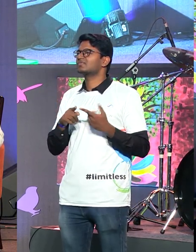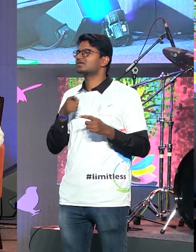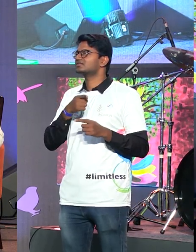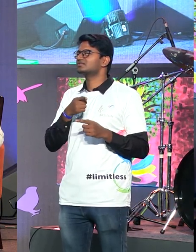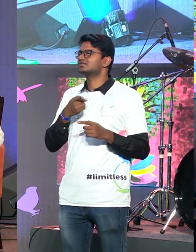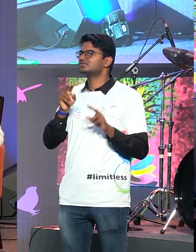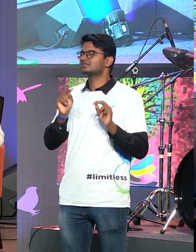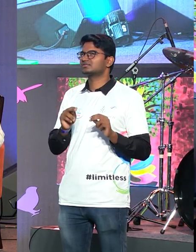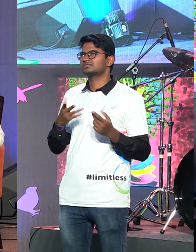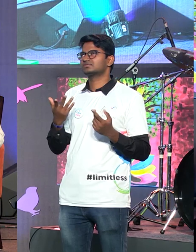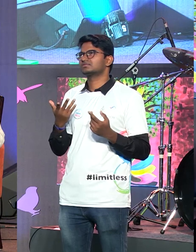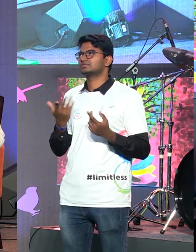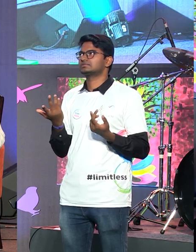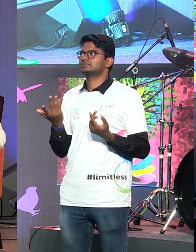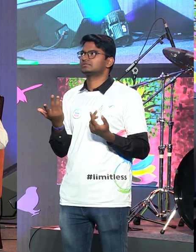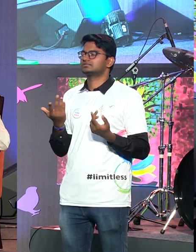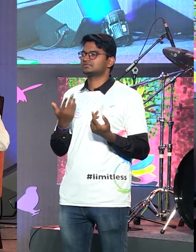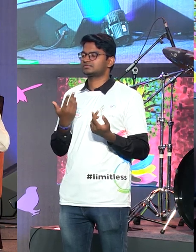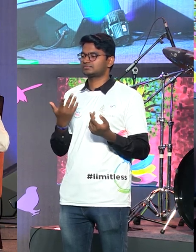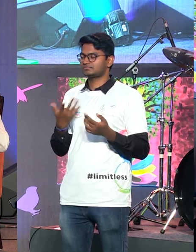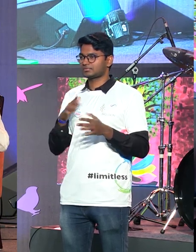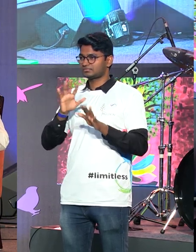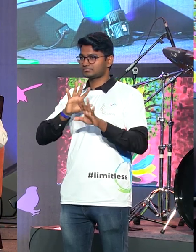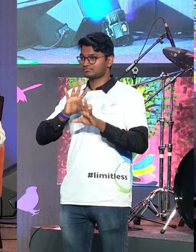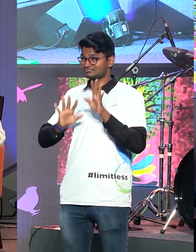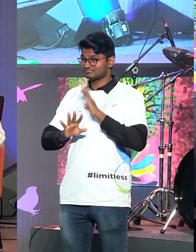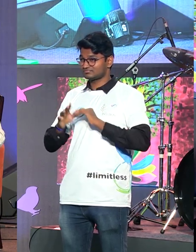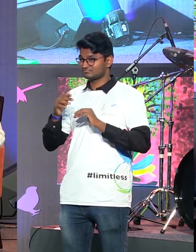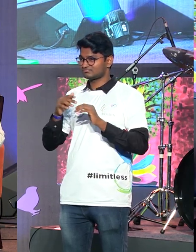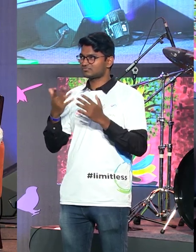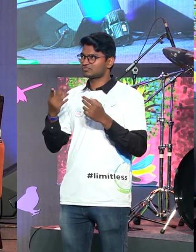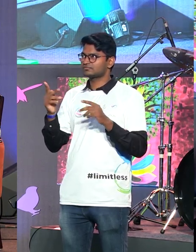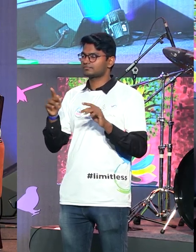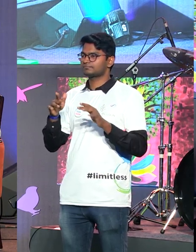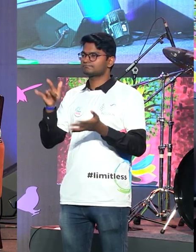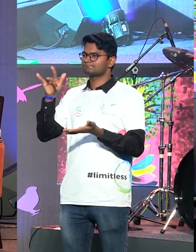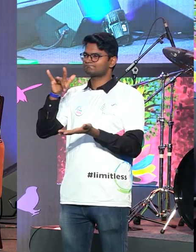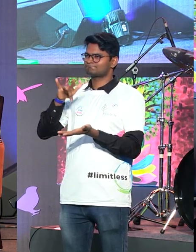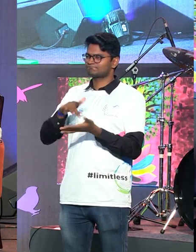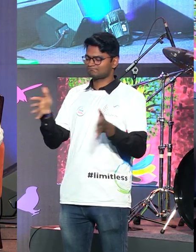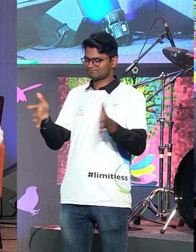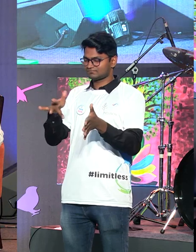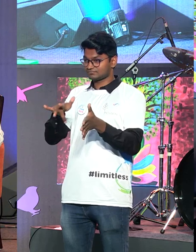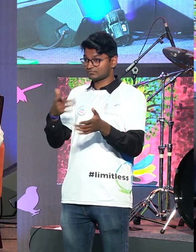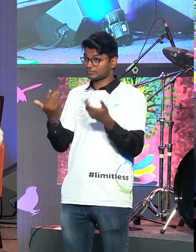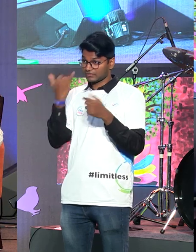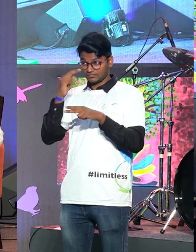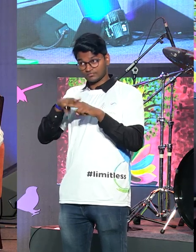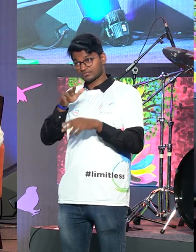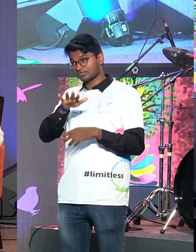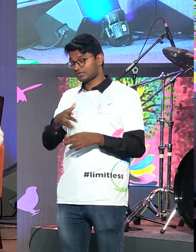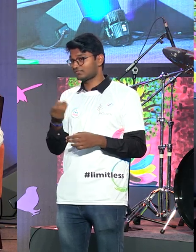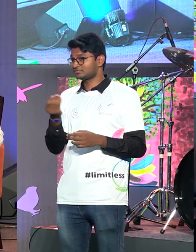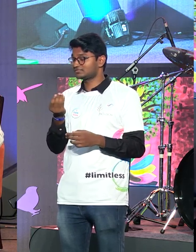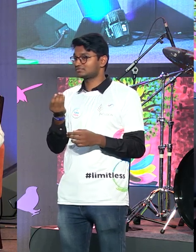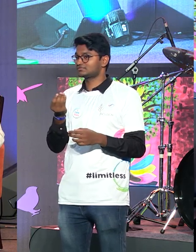it doesn't even need to be centric towards a particular subject. Even if there are characters that are just part of that world, as we all